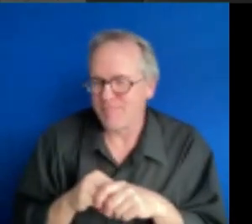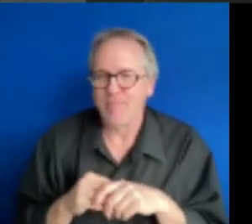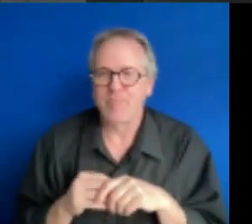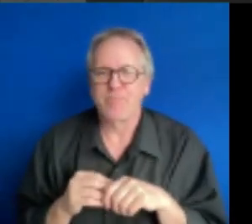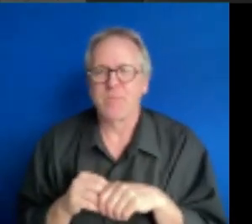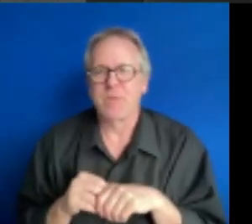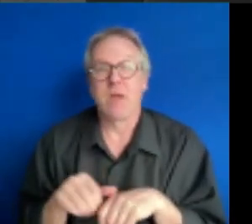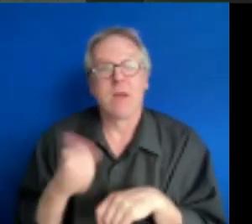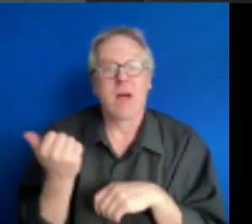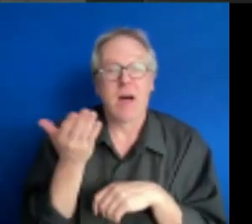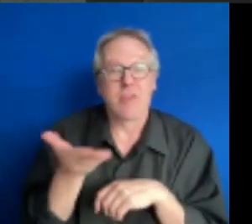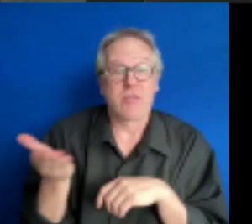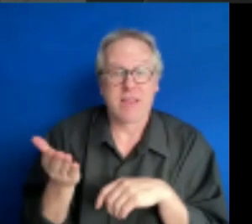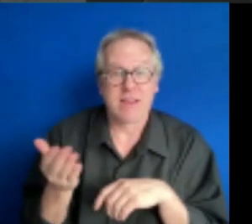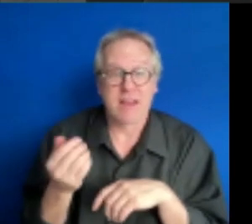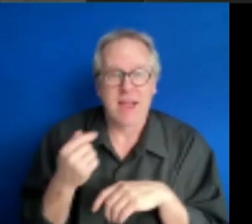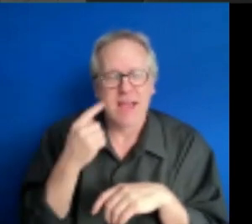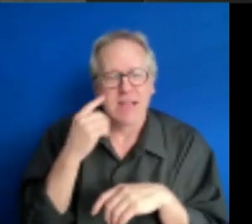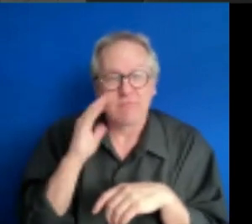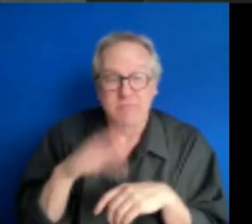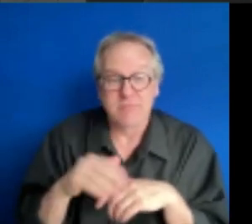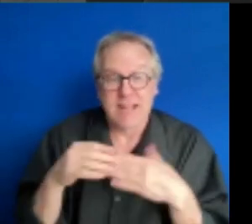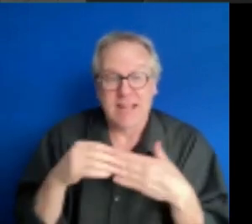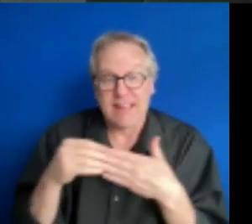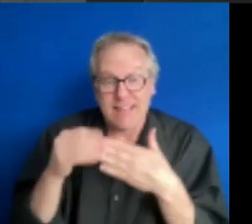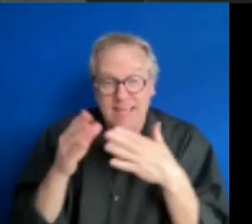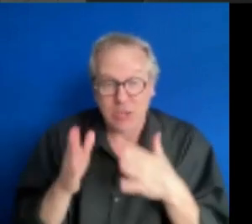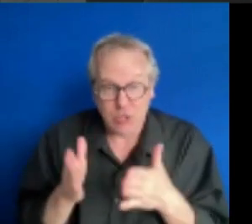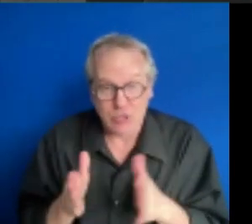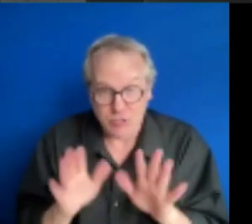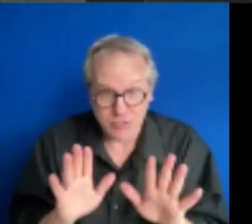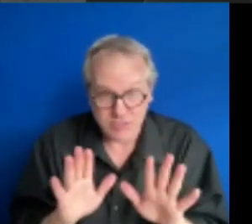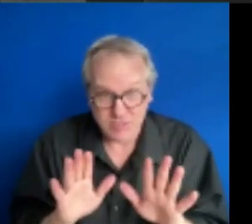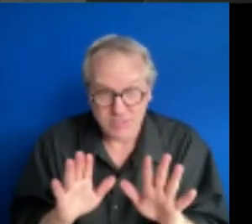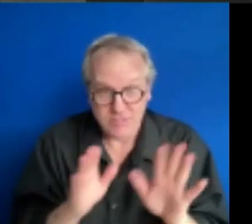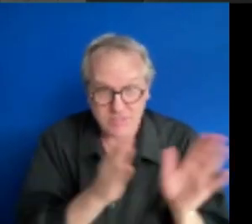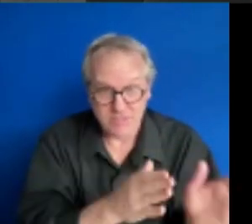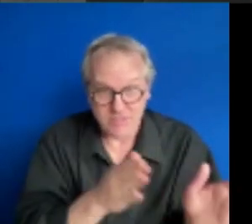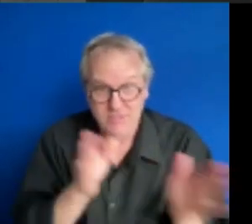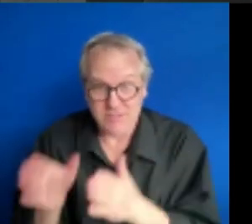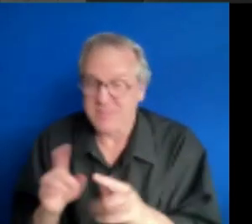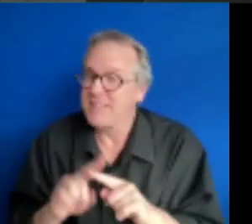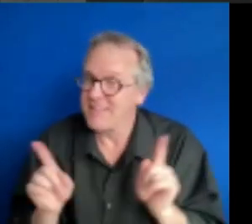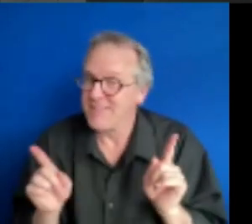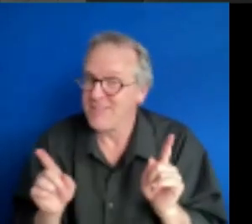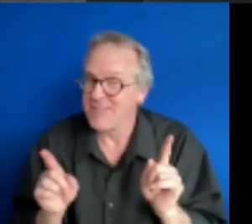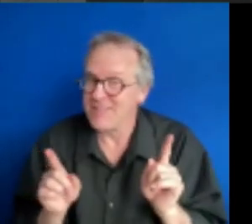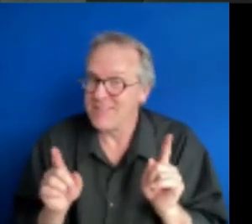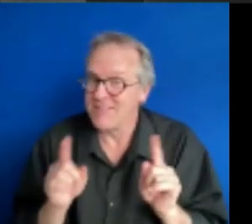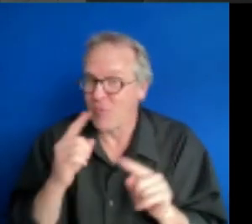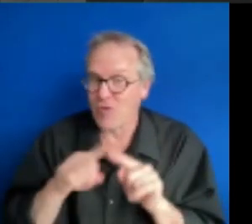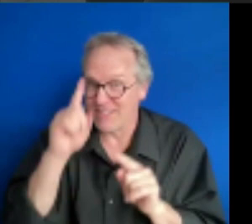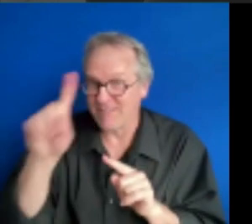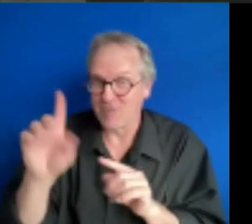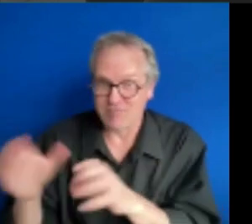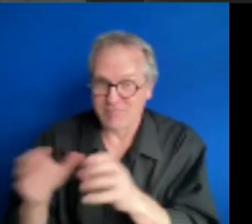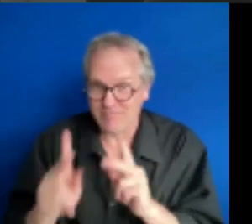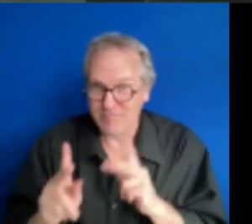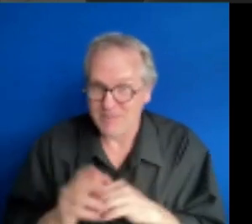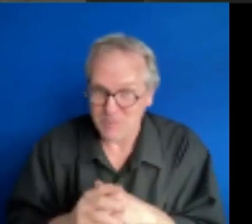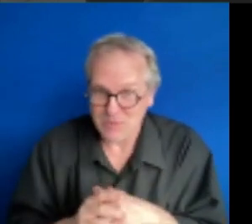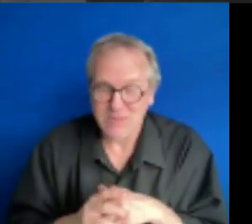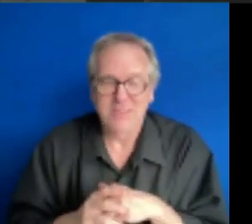understand, the other thing I've seen is understanding that leadership looks different for different people. And